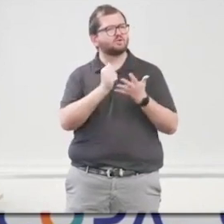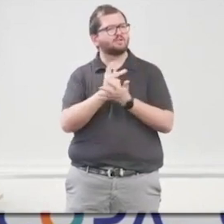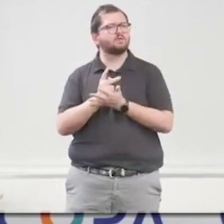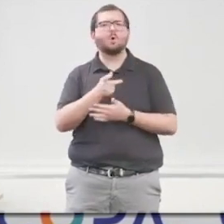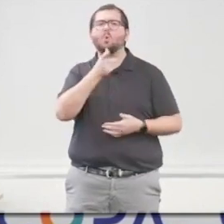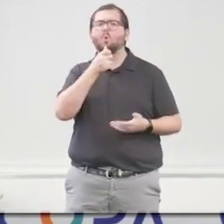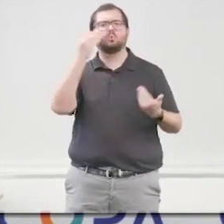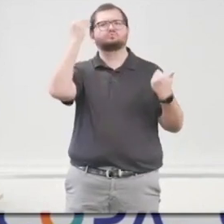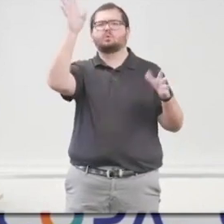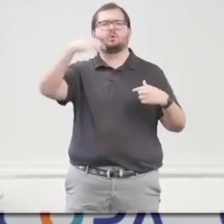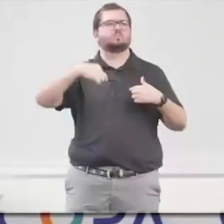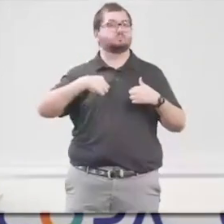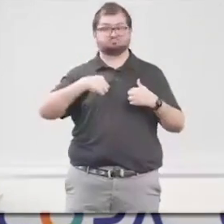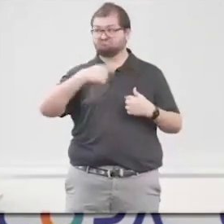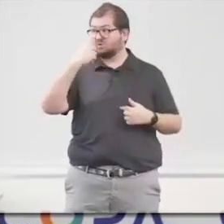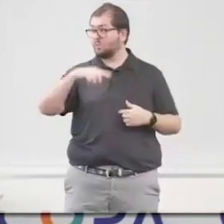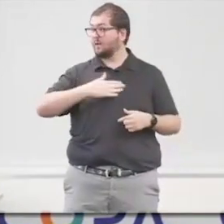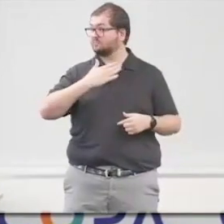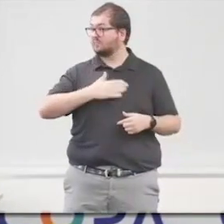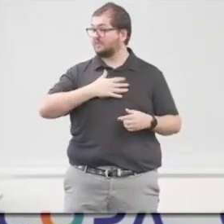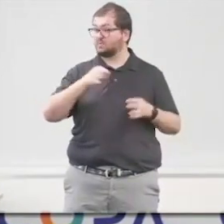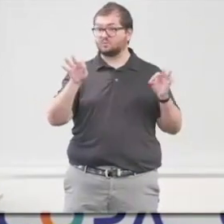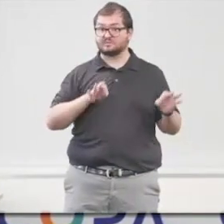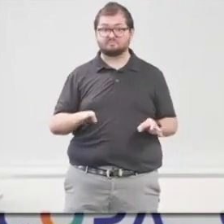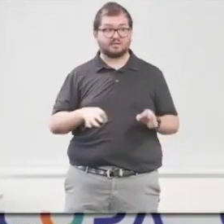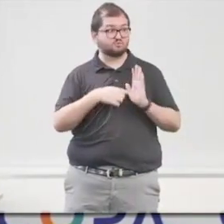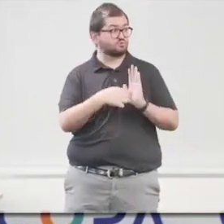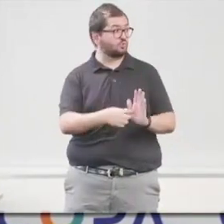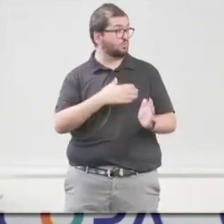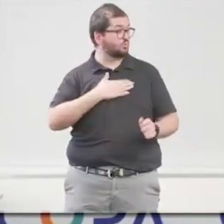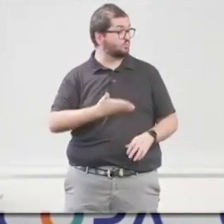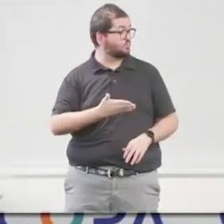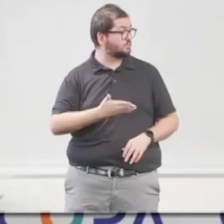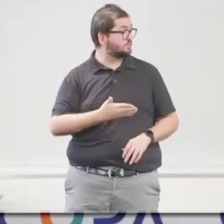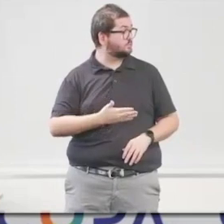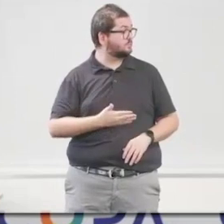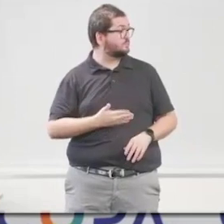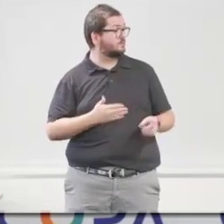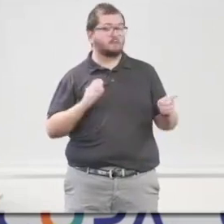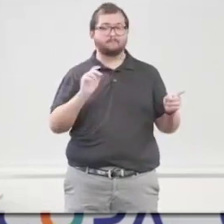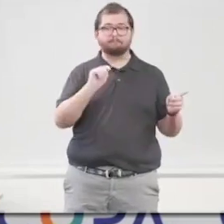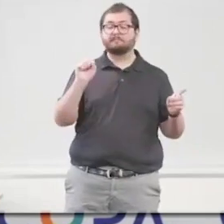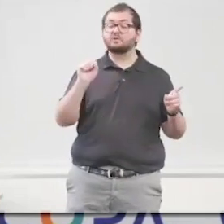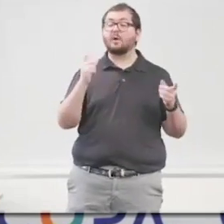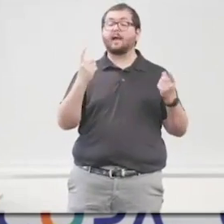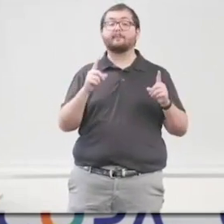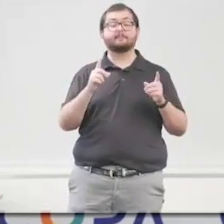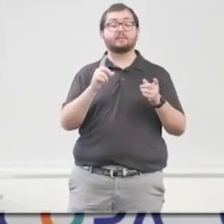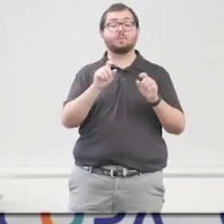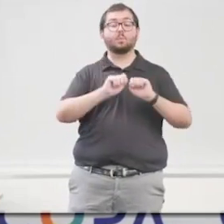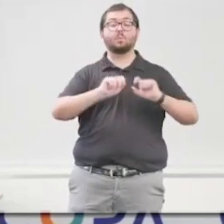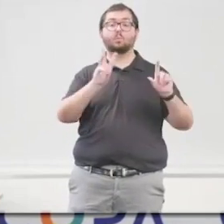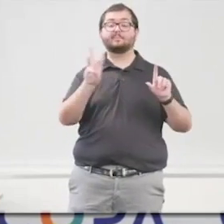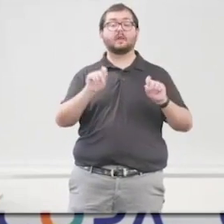know? I'm happy to explain it and show you. The idea is you log into a website, they don't